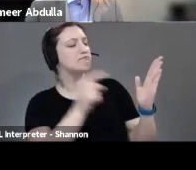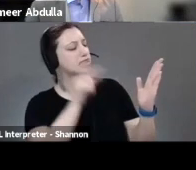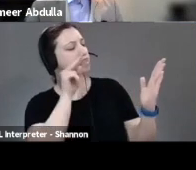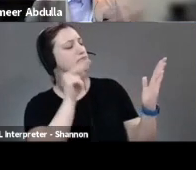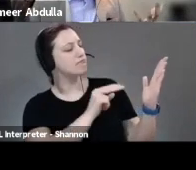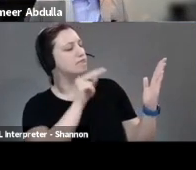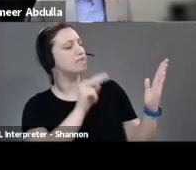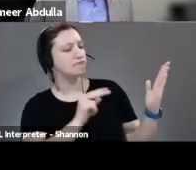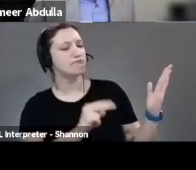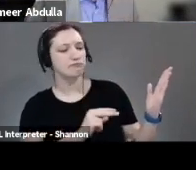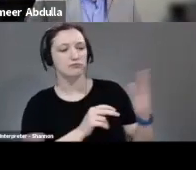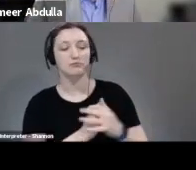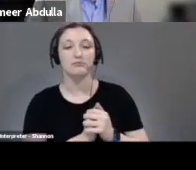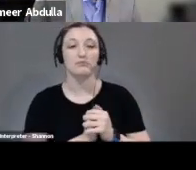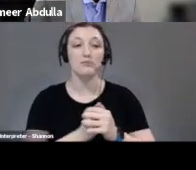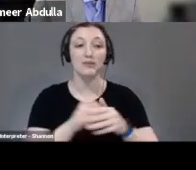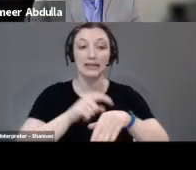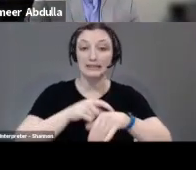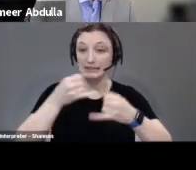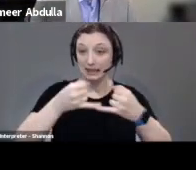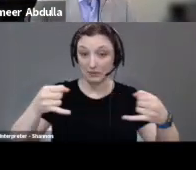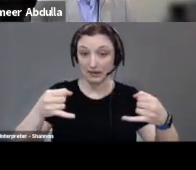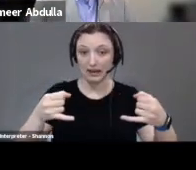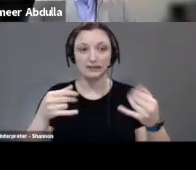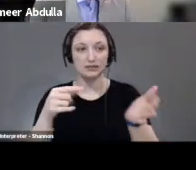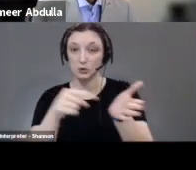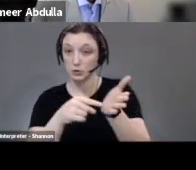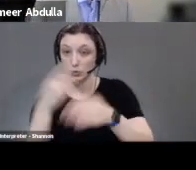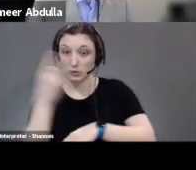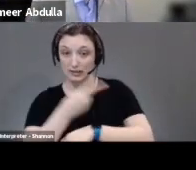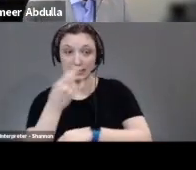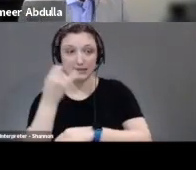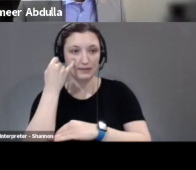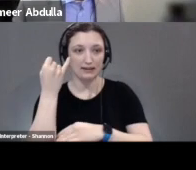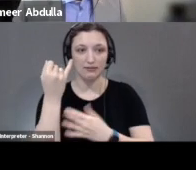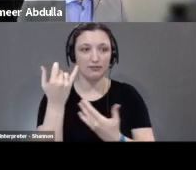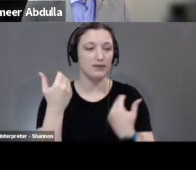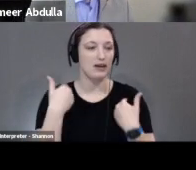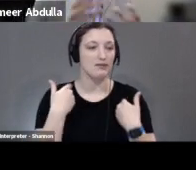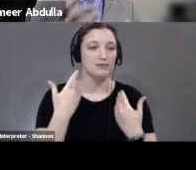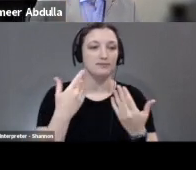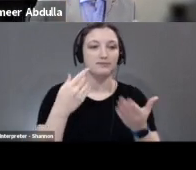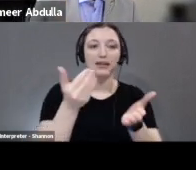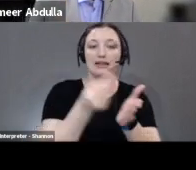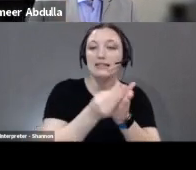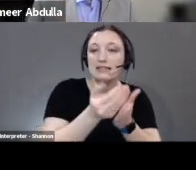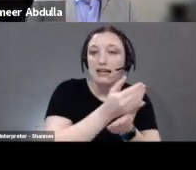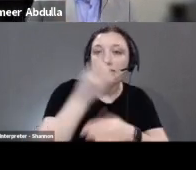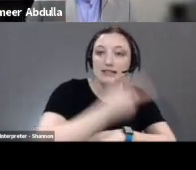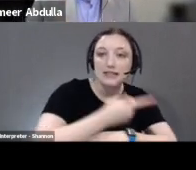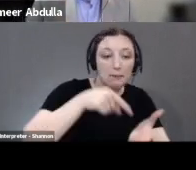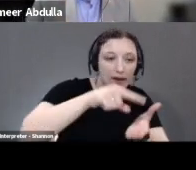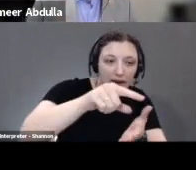So timelines and due dates, if there is a payment of salary or bonus or some form of employment